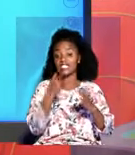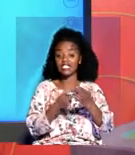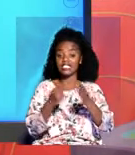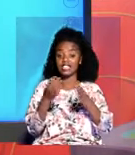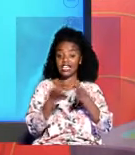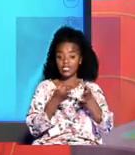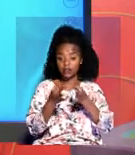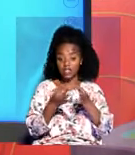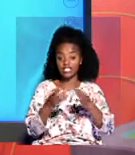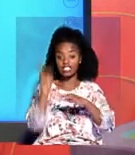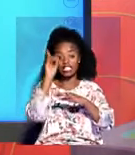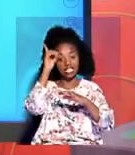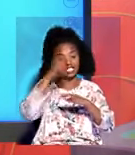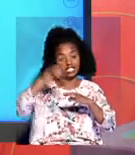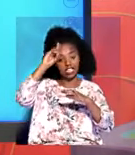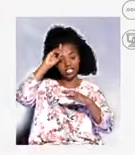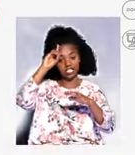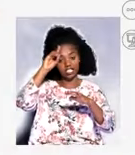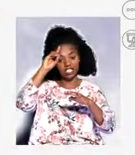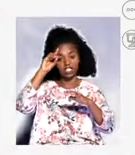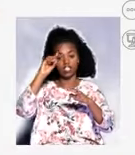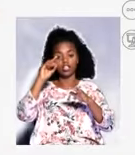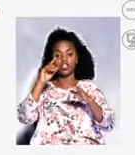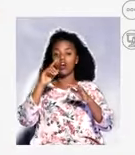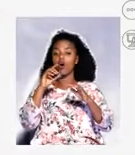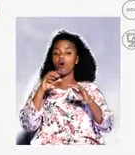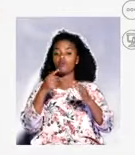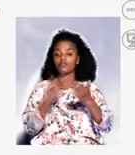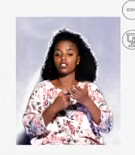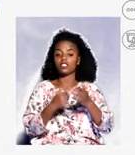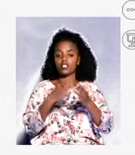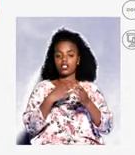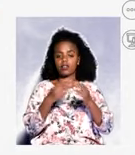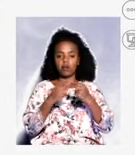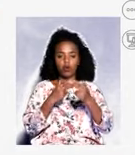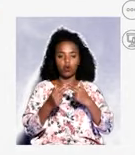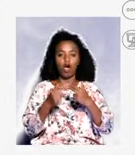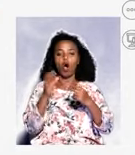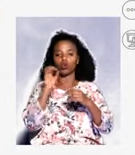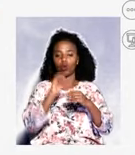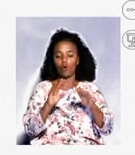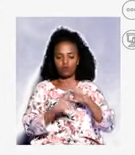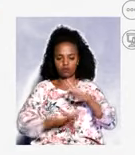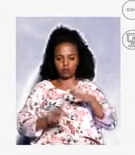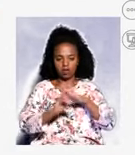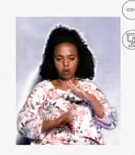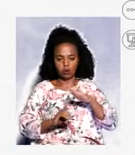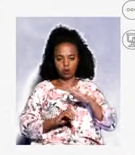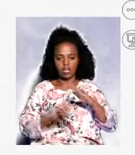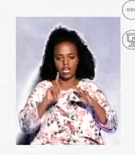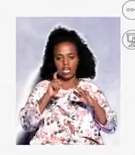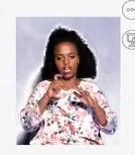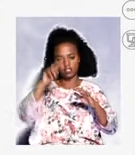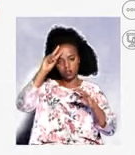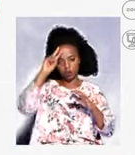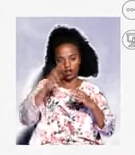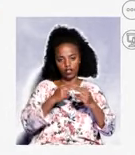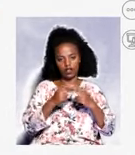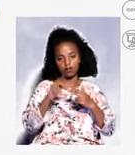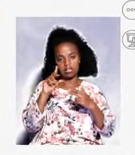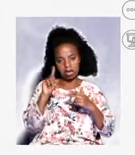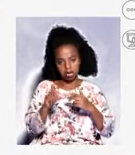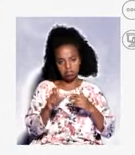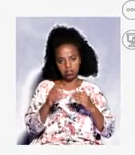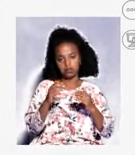the degree of this expression is the product of x, the degree is 2. Here, x squared times x is the degree is 3.